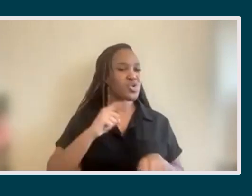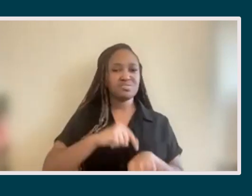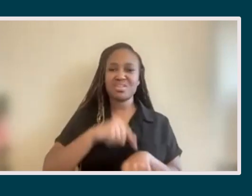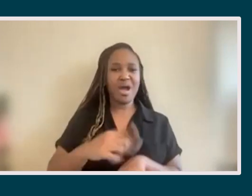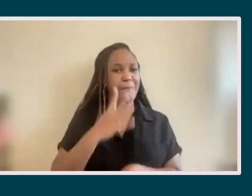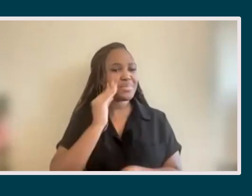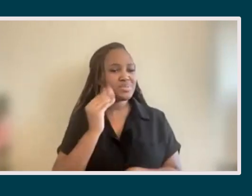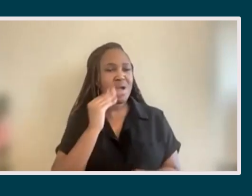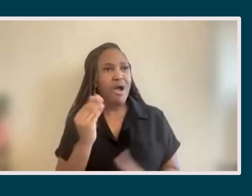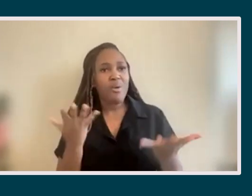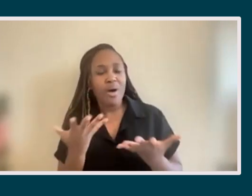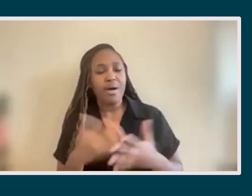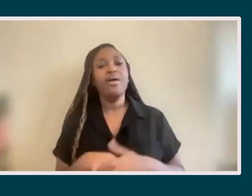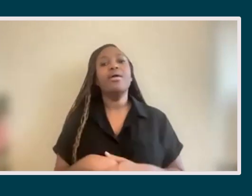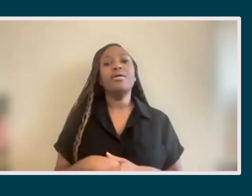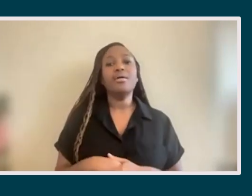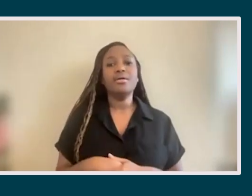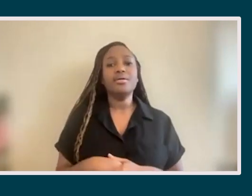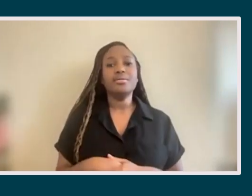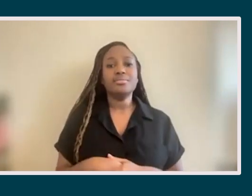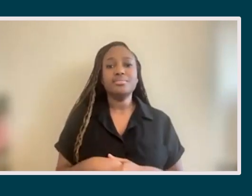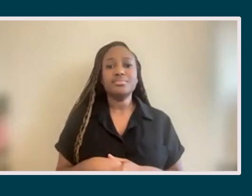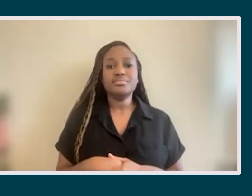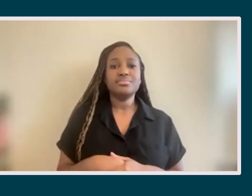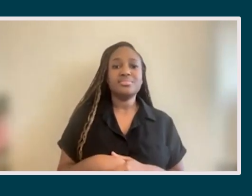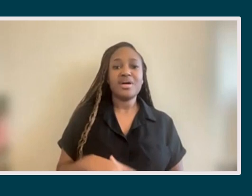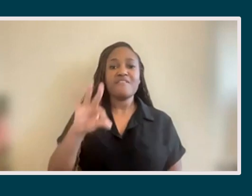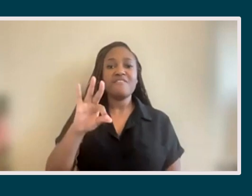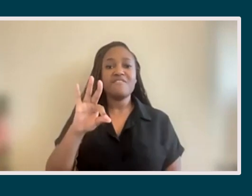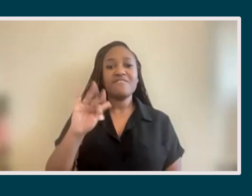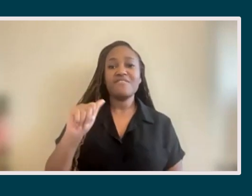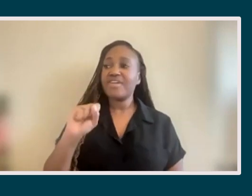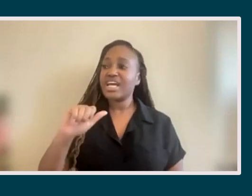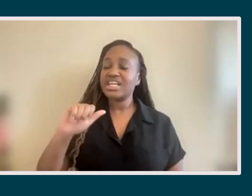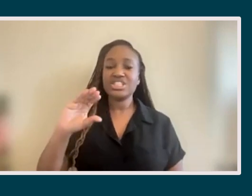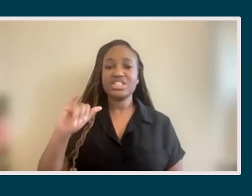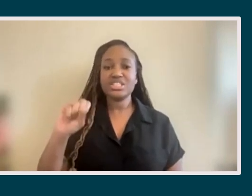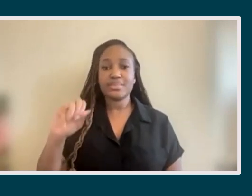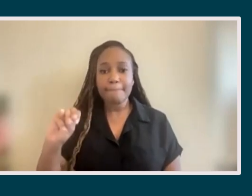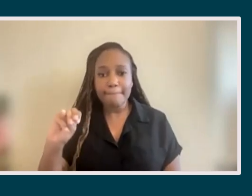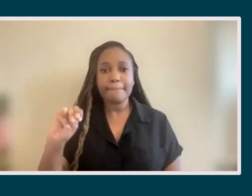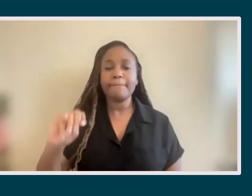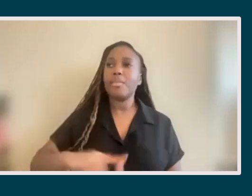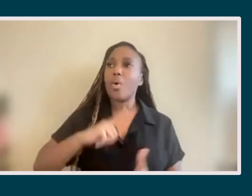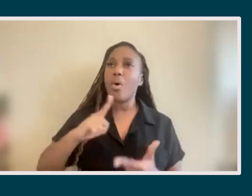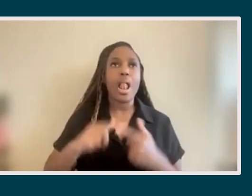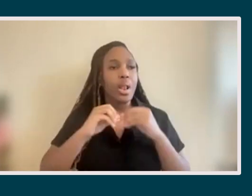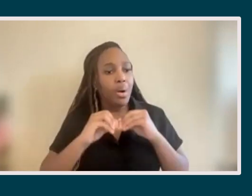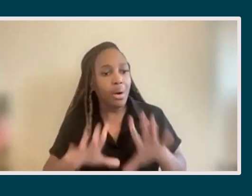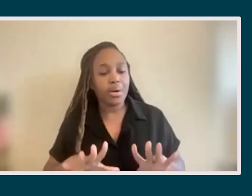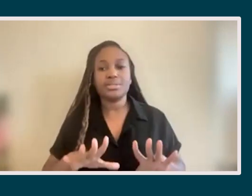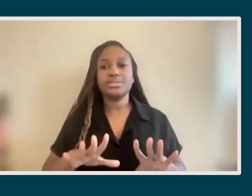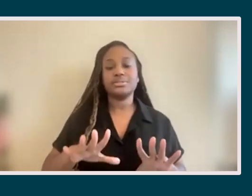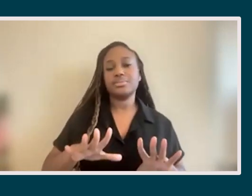experienced, you know, the rise of fascism, or experienced the loss of